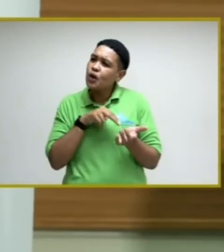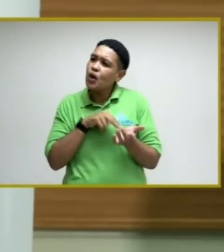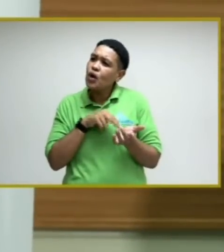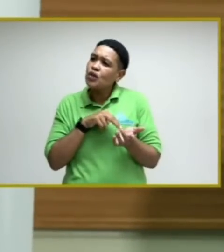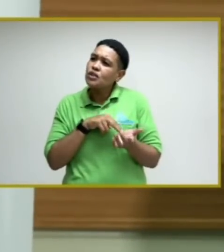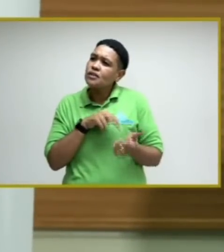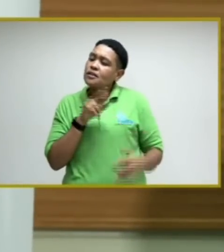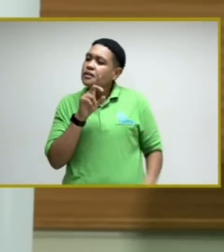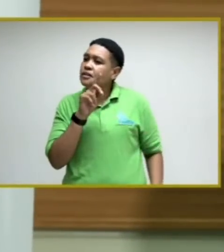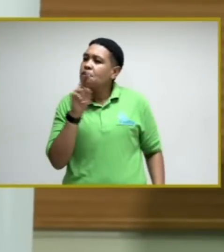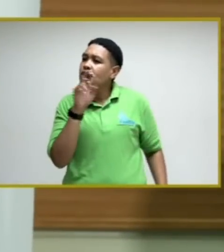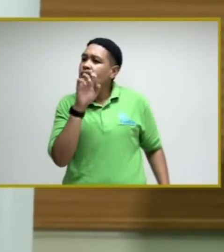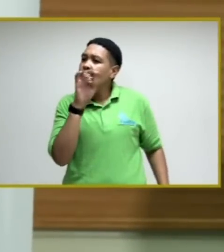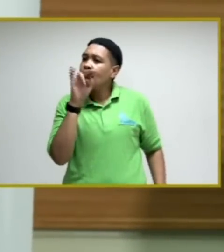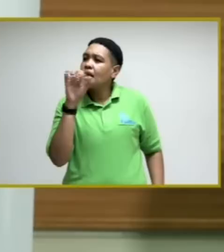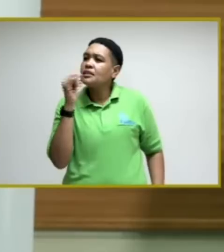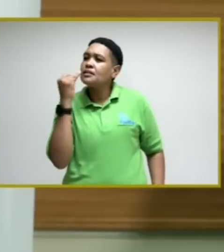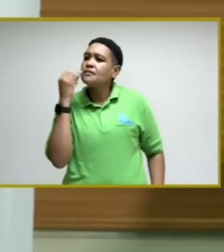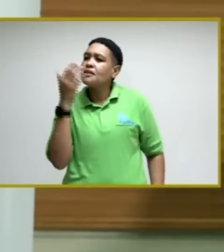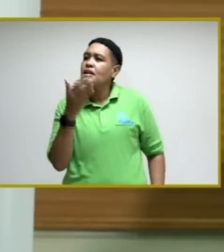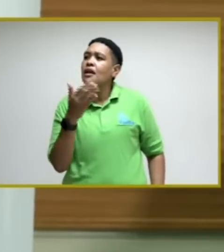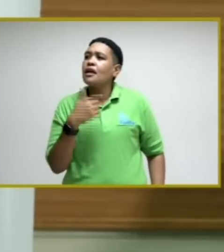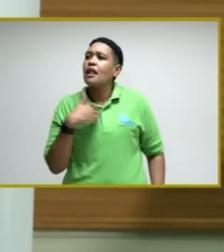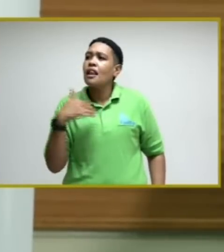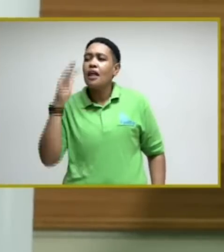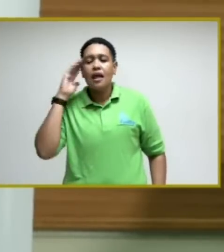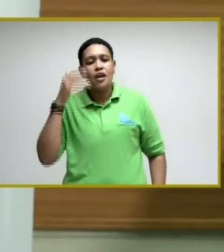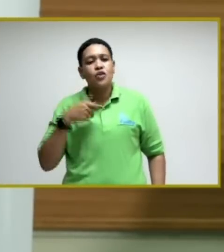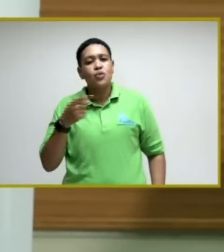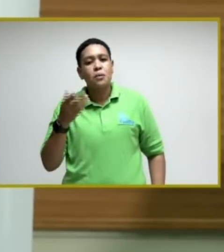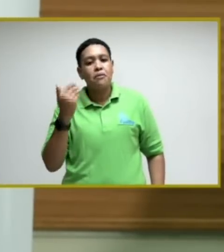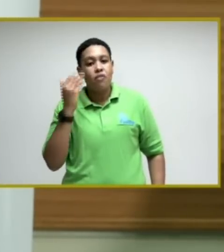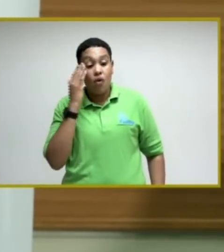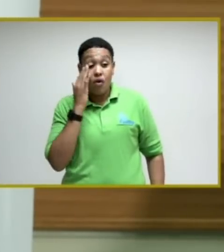Ennis? If you are, I'm sorry, I didn't introduce you before.